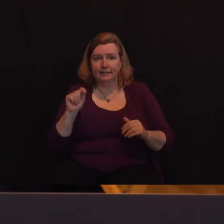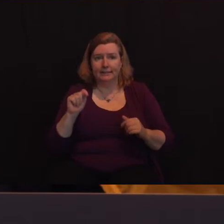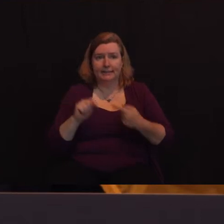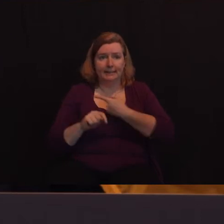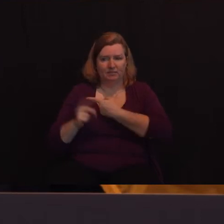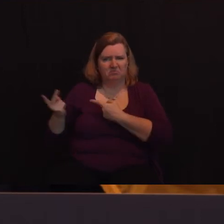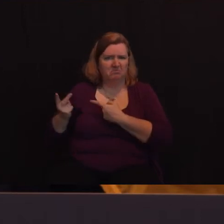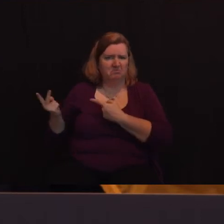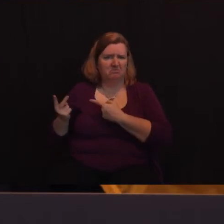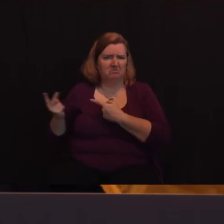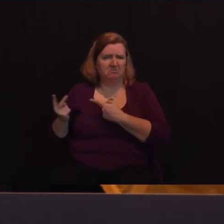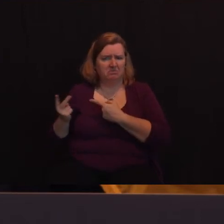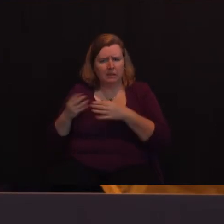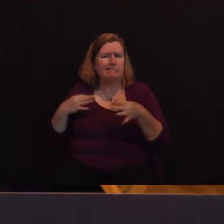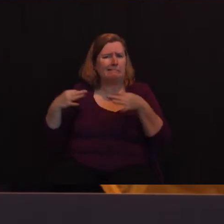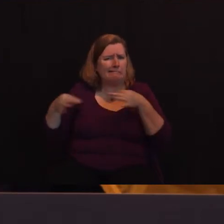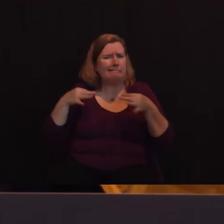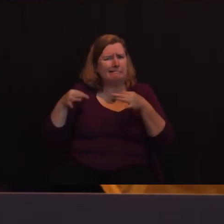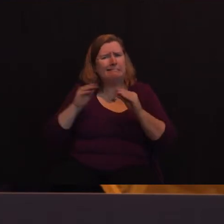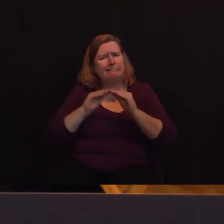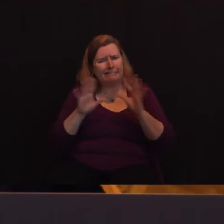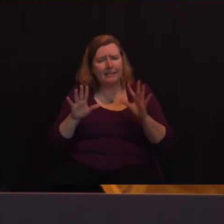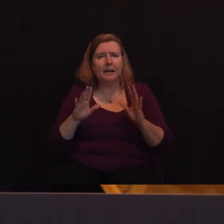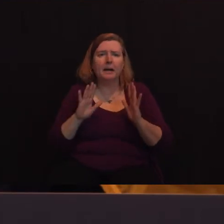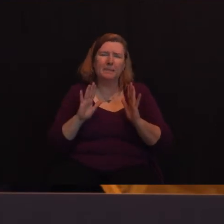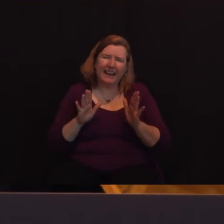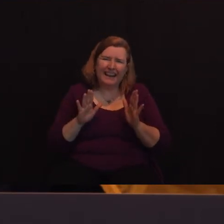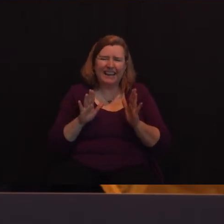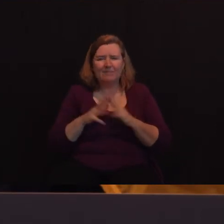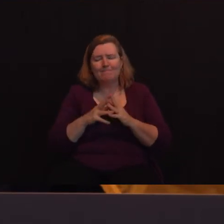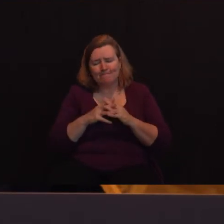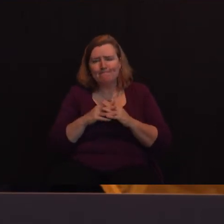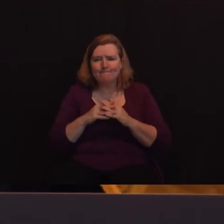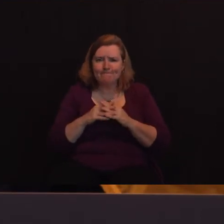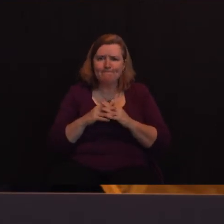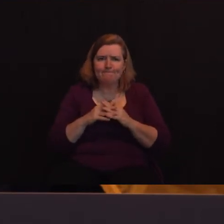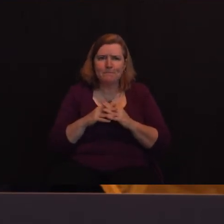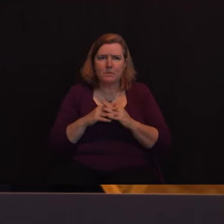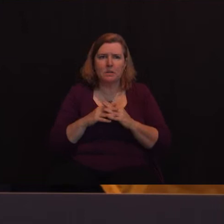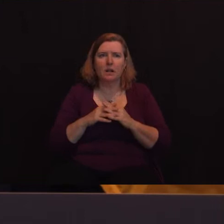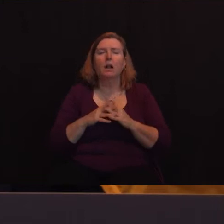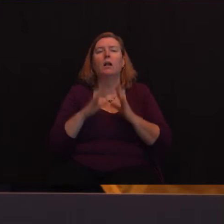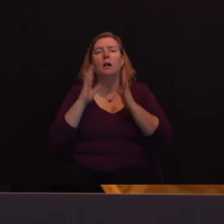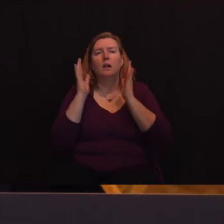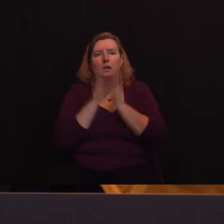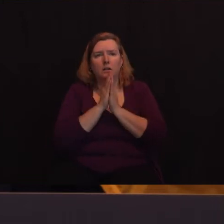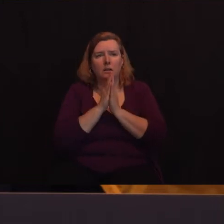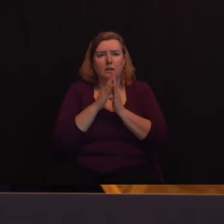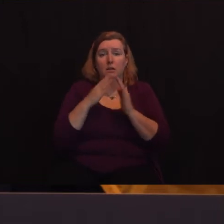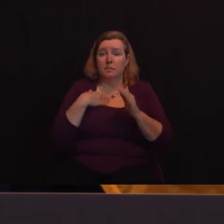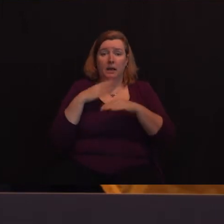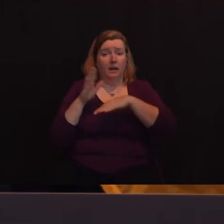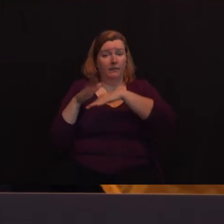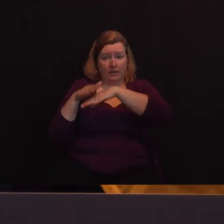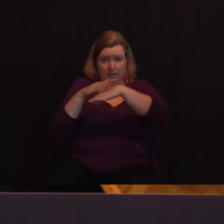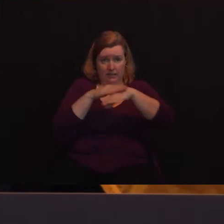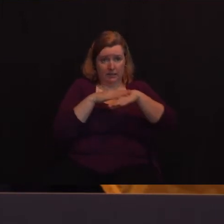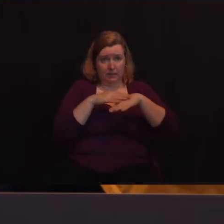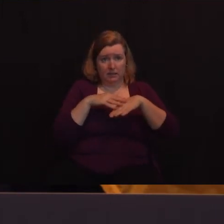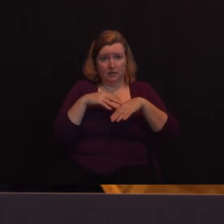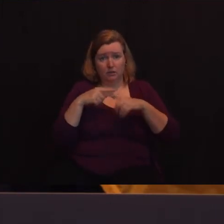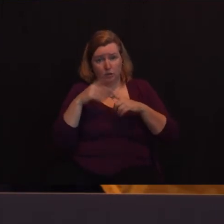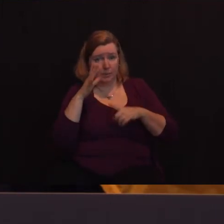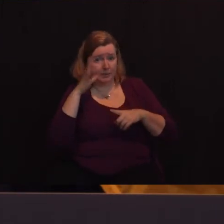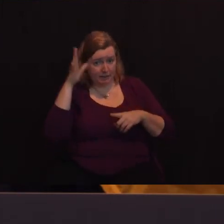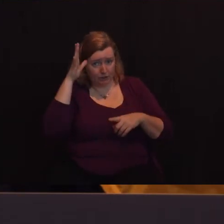as good as there is anywhere to explain complex stuff, but I'm going to give it a shot. My advice to the parents of